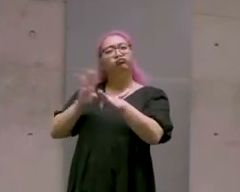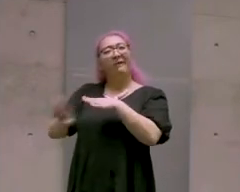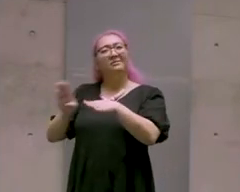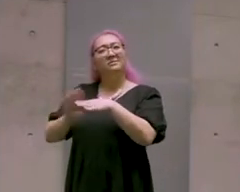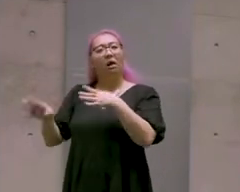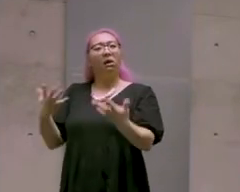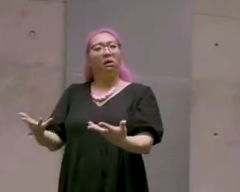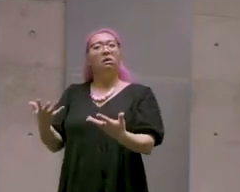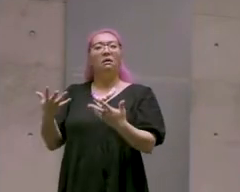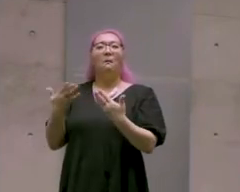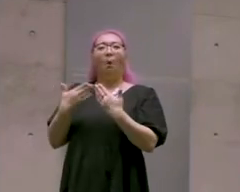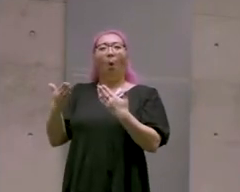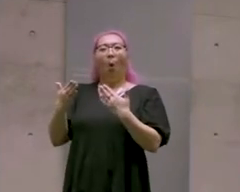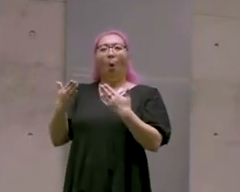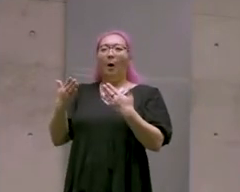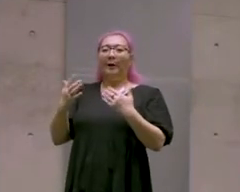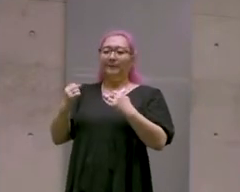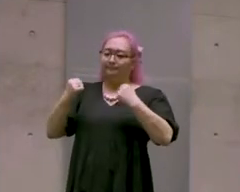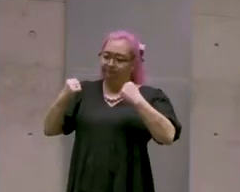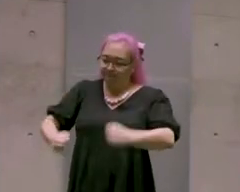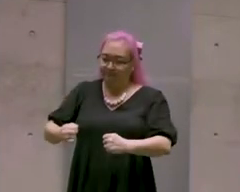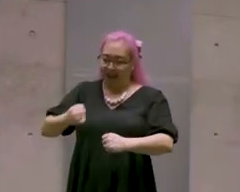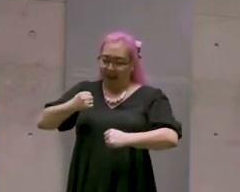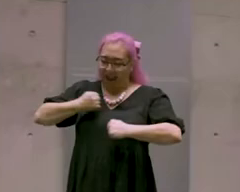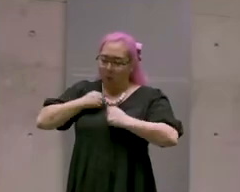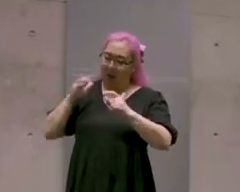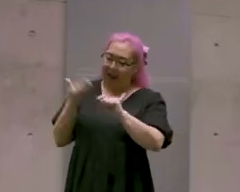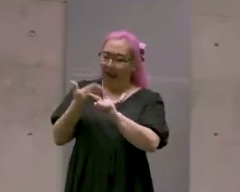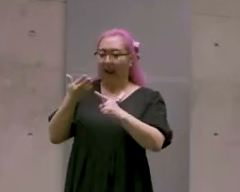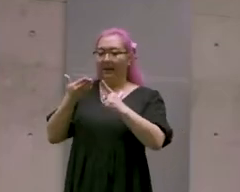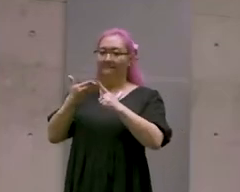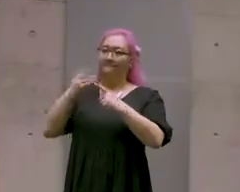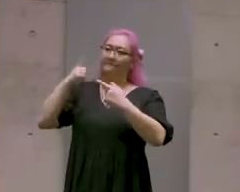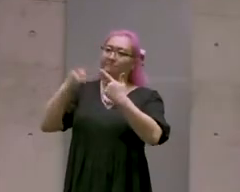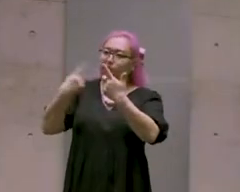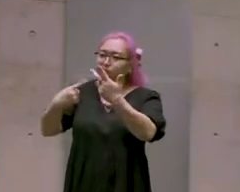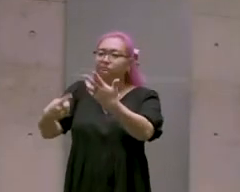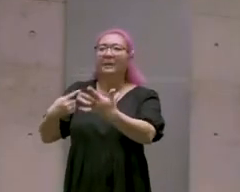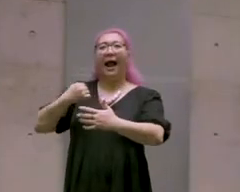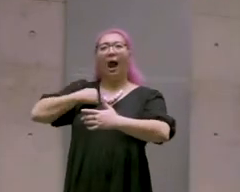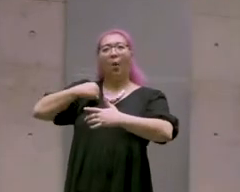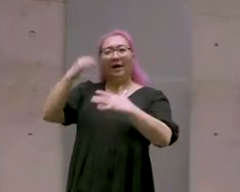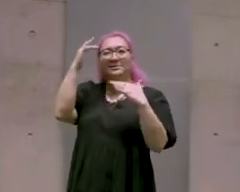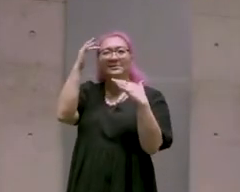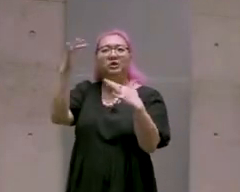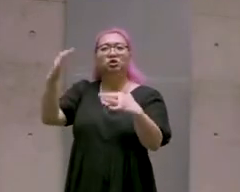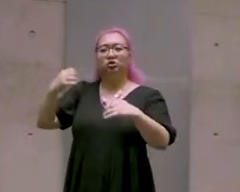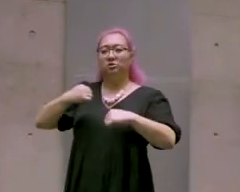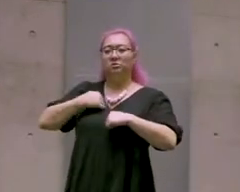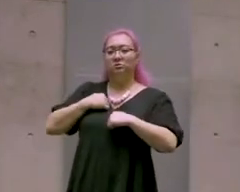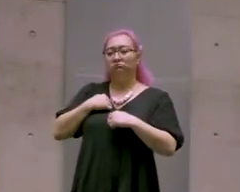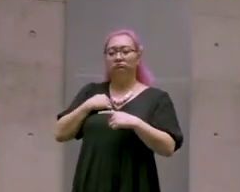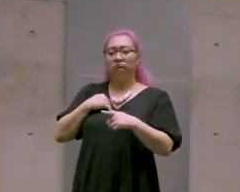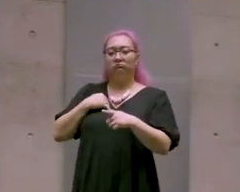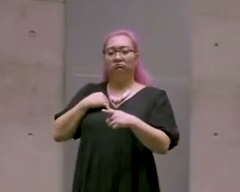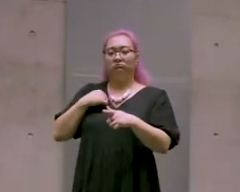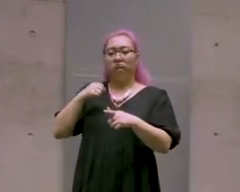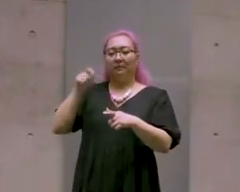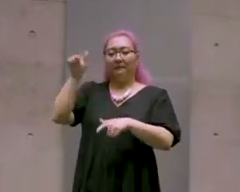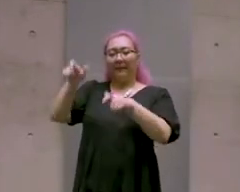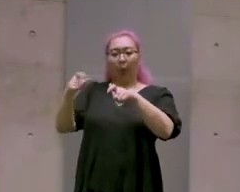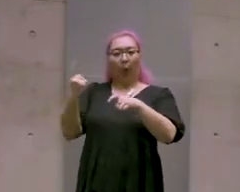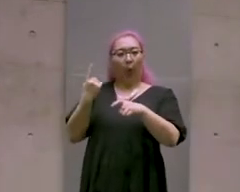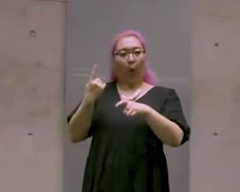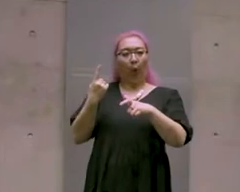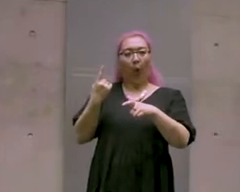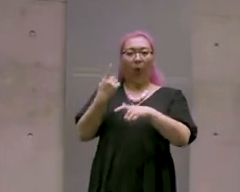of worked well. And I'm very proud of things like our retention and the way kind of the people who work with me kind of feel about